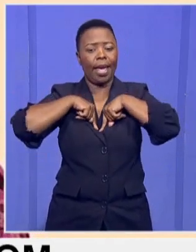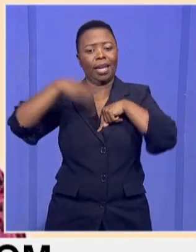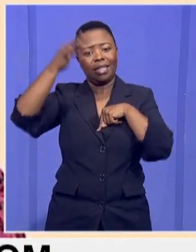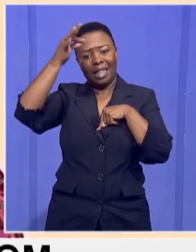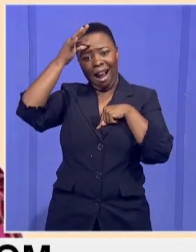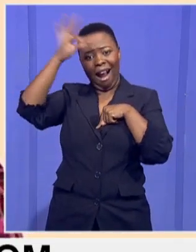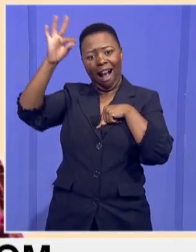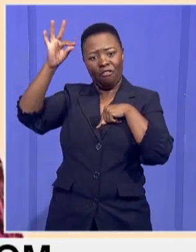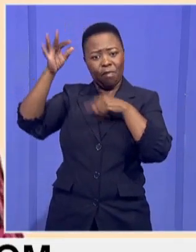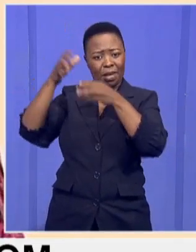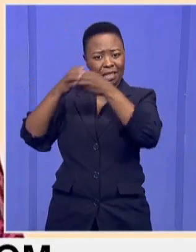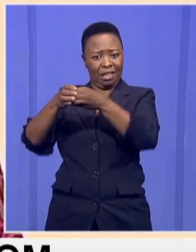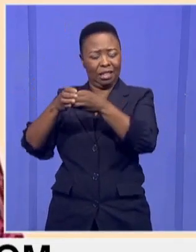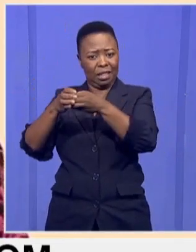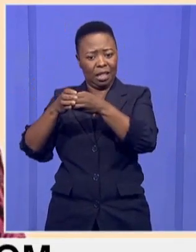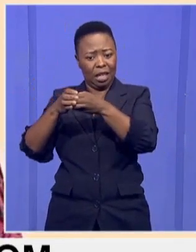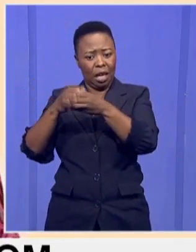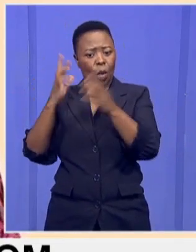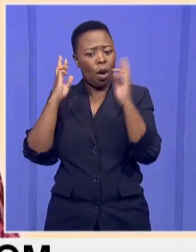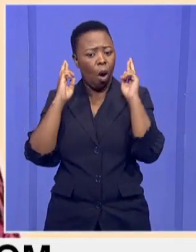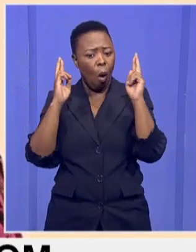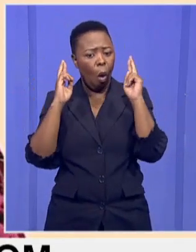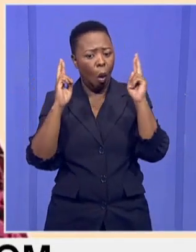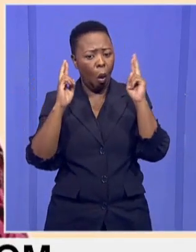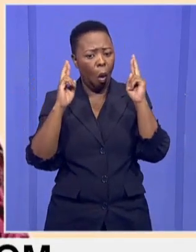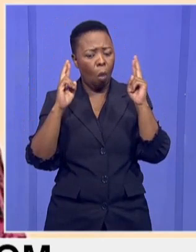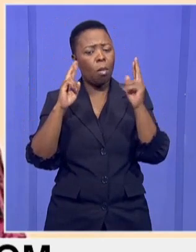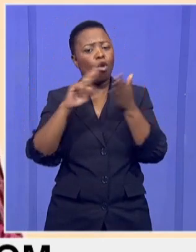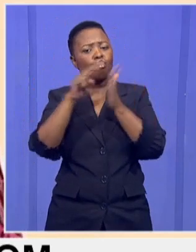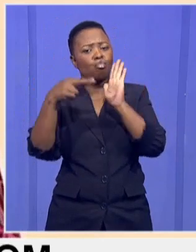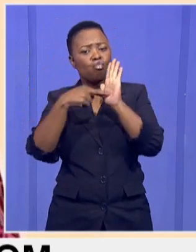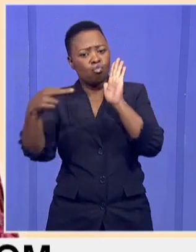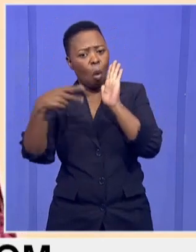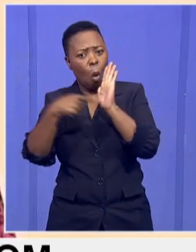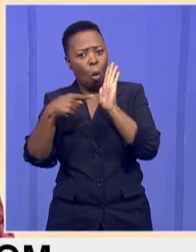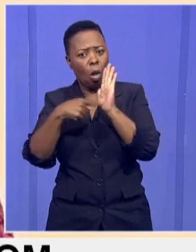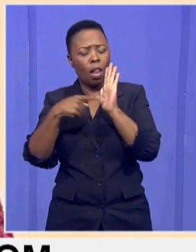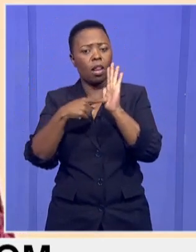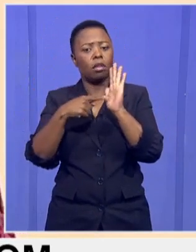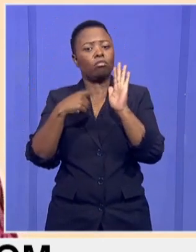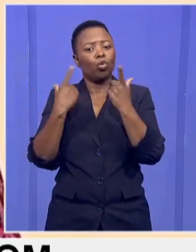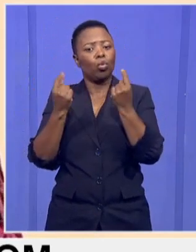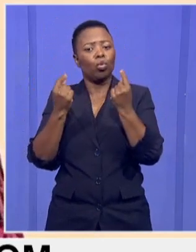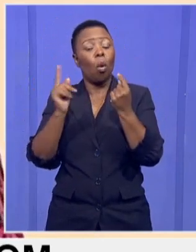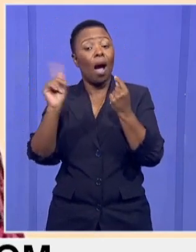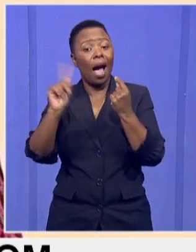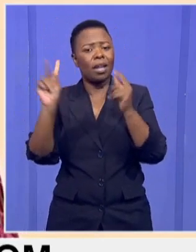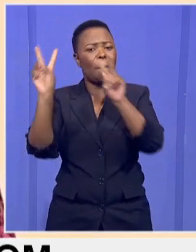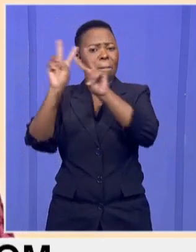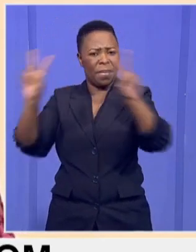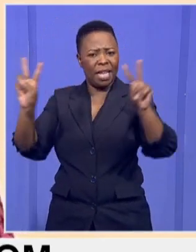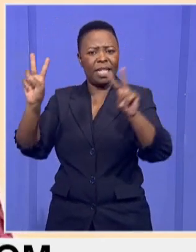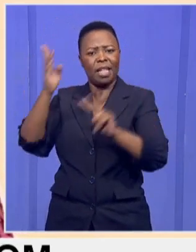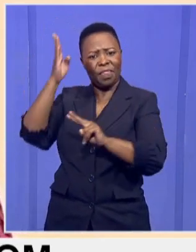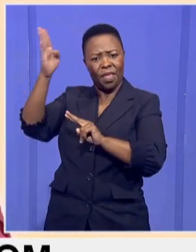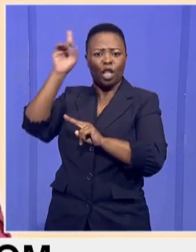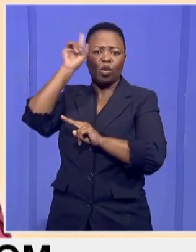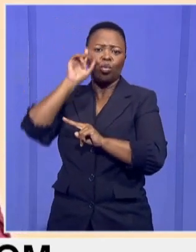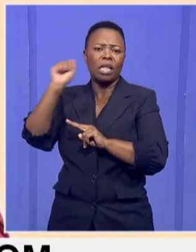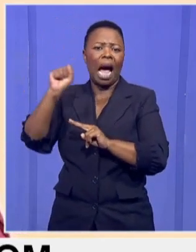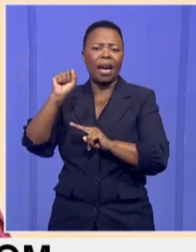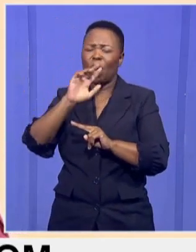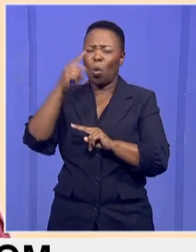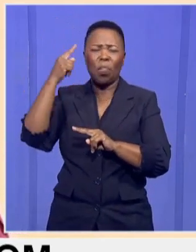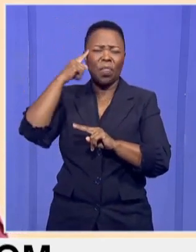can play some role in bringing peace back to Sudan, because I don't think we should desert the people of